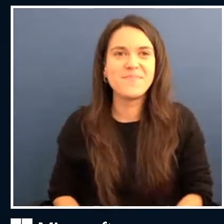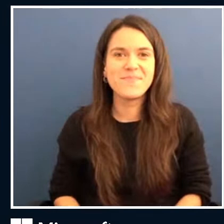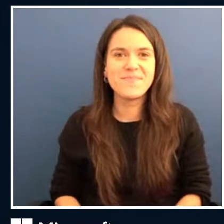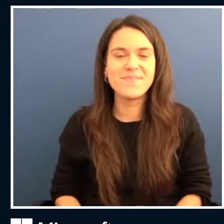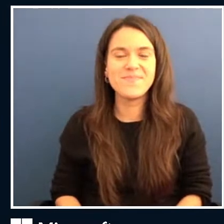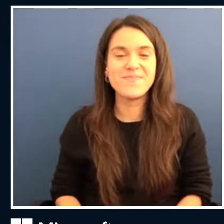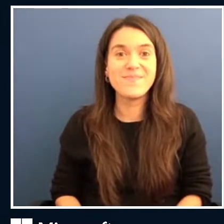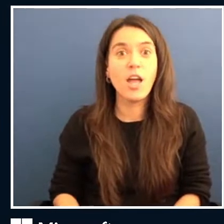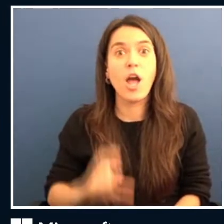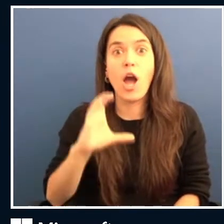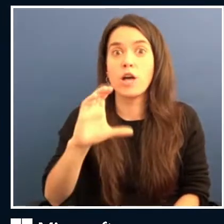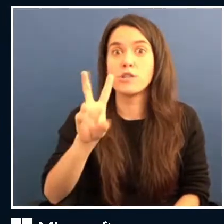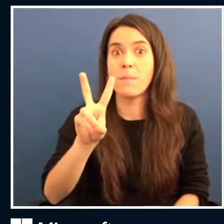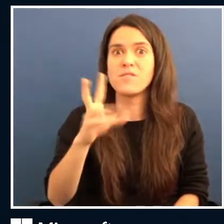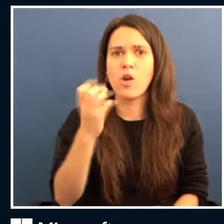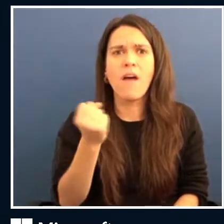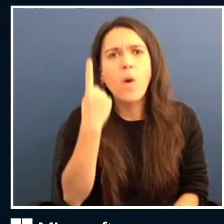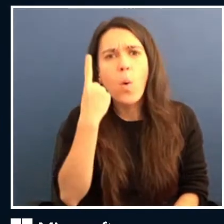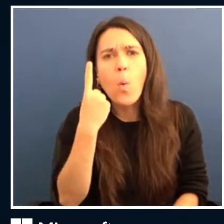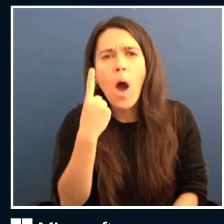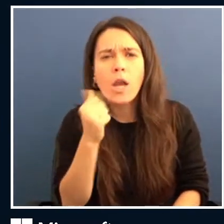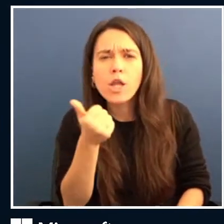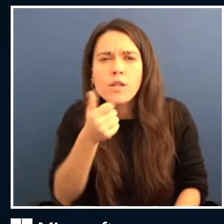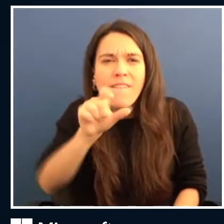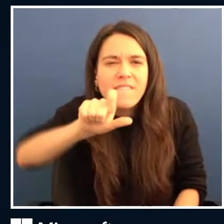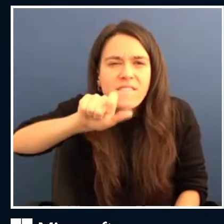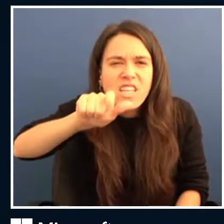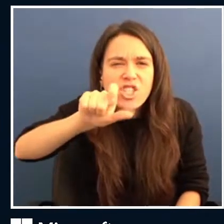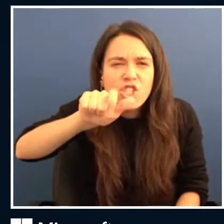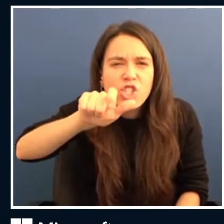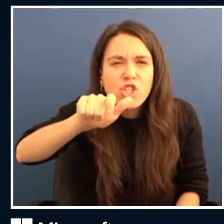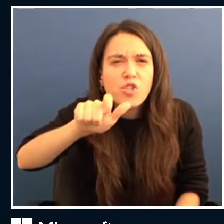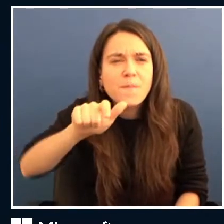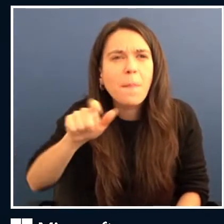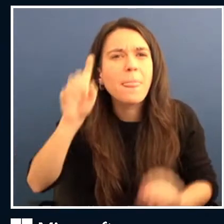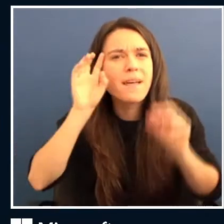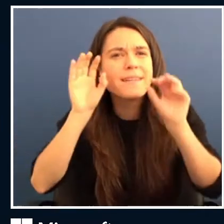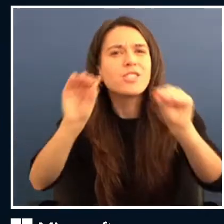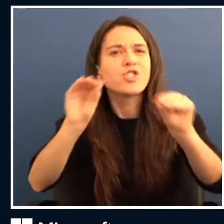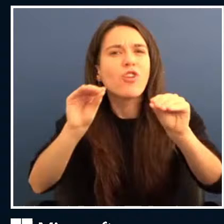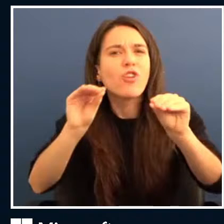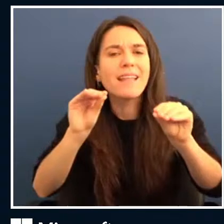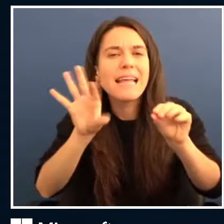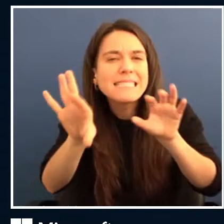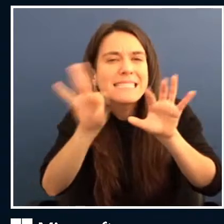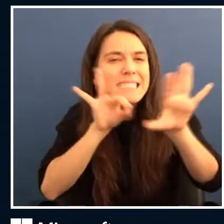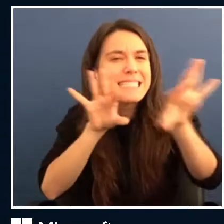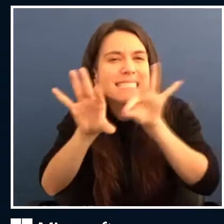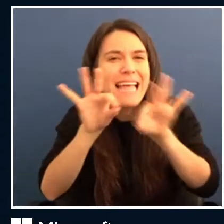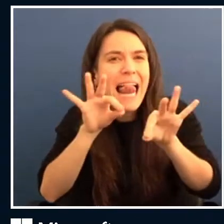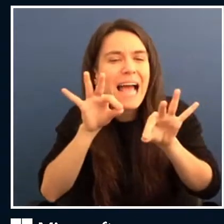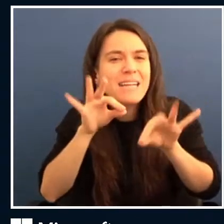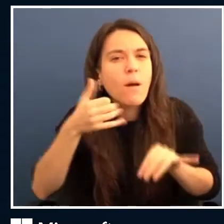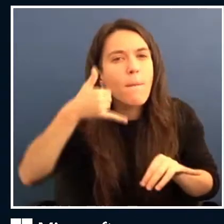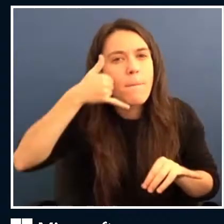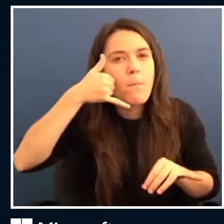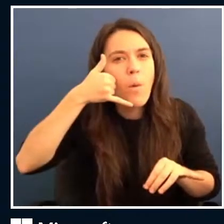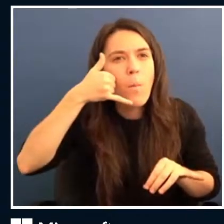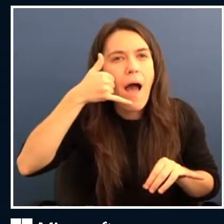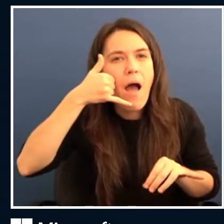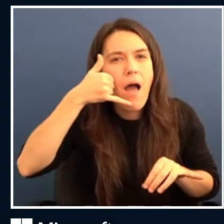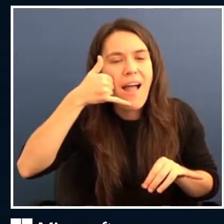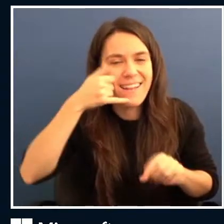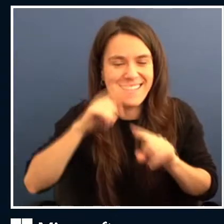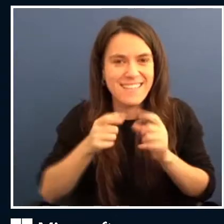great feature. If you train you can select the mobile version of the network. Like when you start your